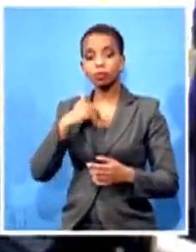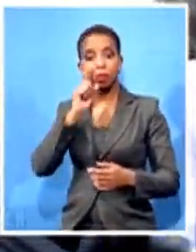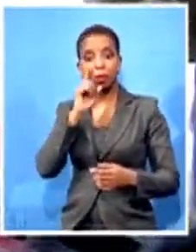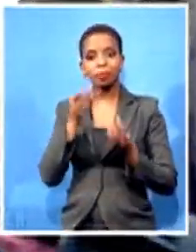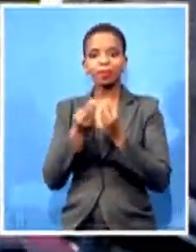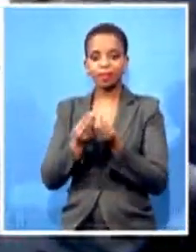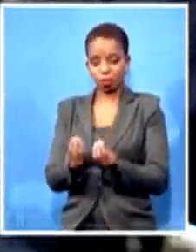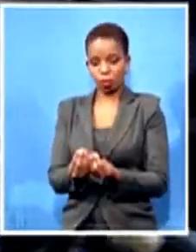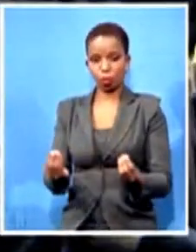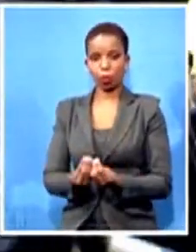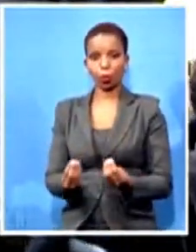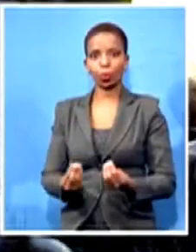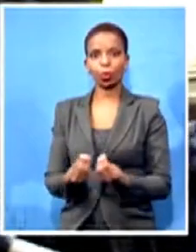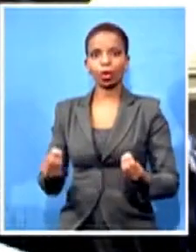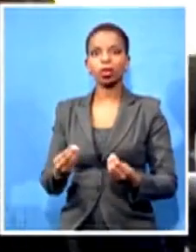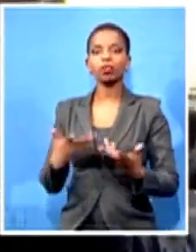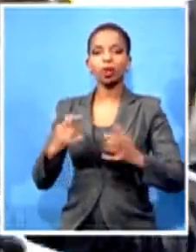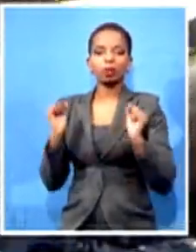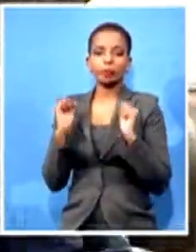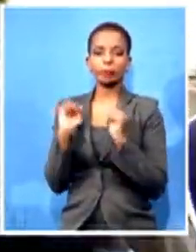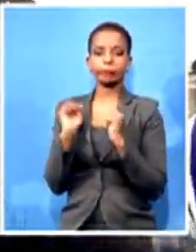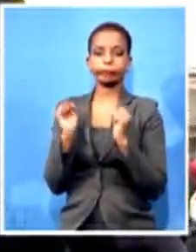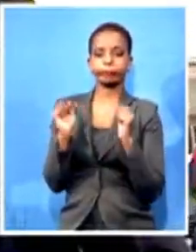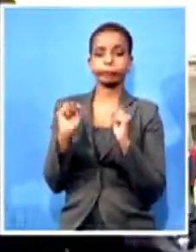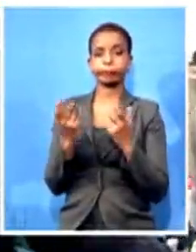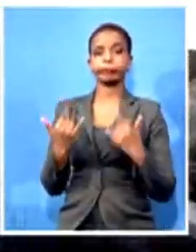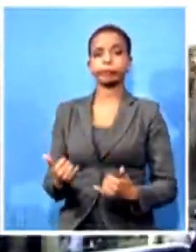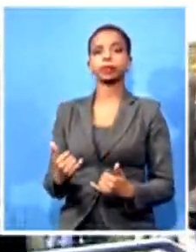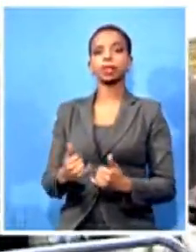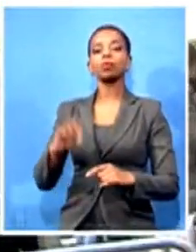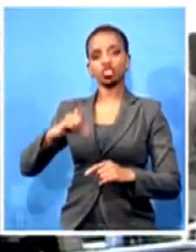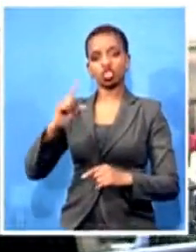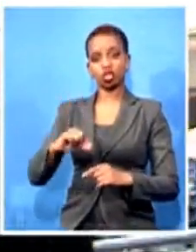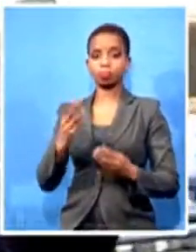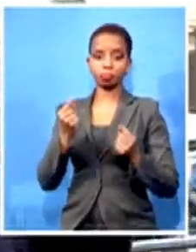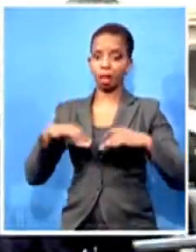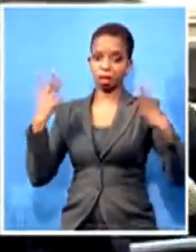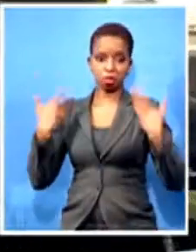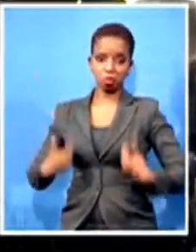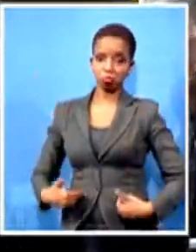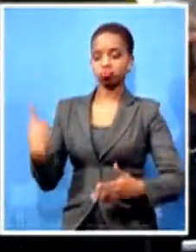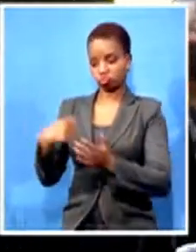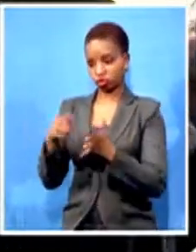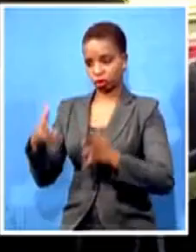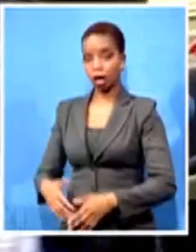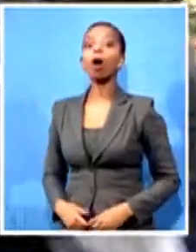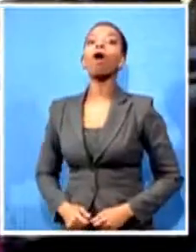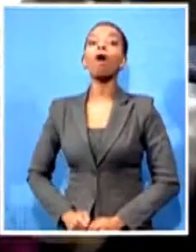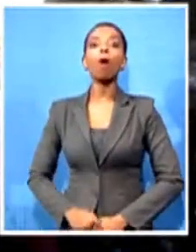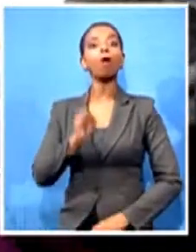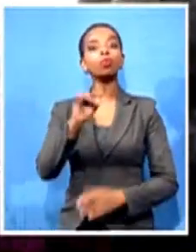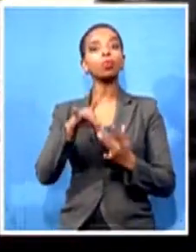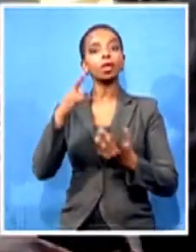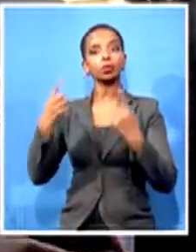zasebusika, kuyabanda manje ngoba zishibhi la sinamali. Okay, zishibhi la, ukhetha ukuza la ngoba zishibhi? Ama-tracksuit